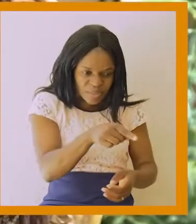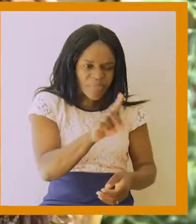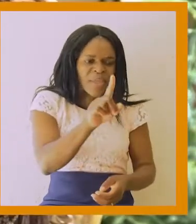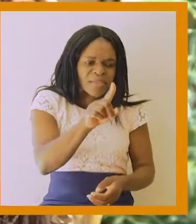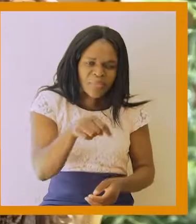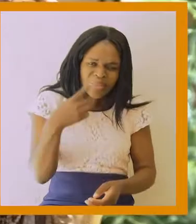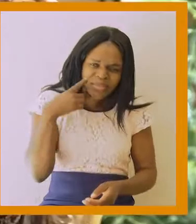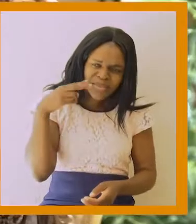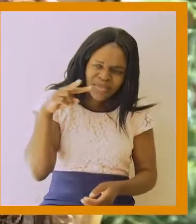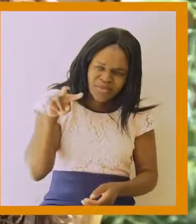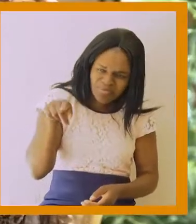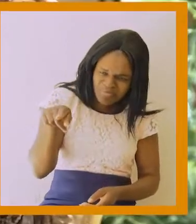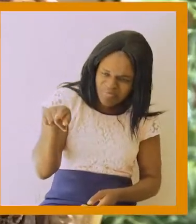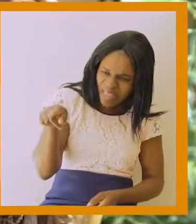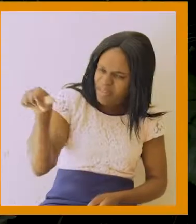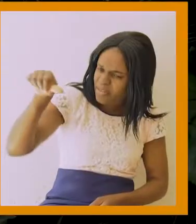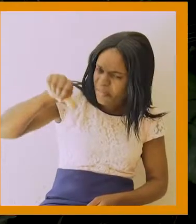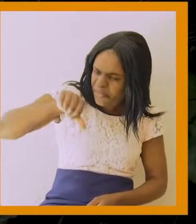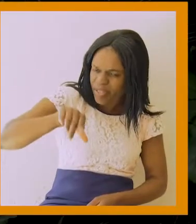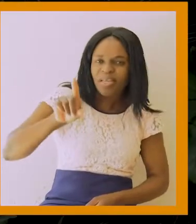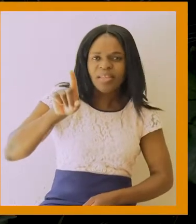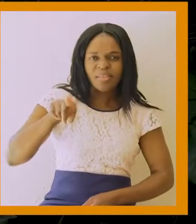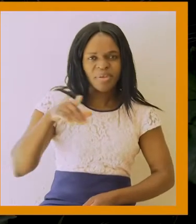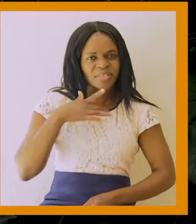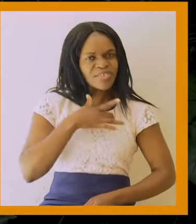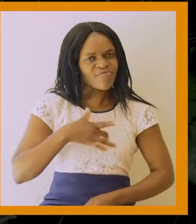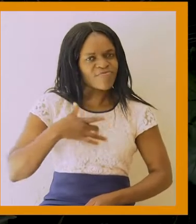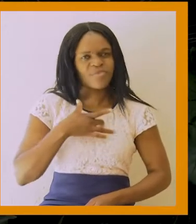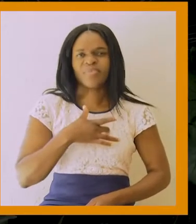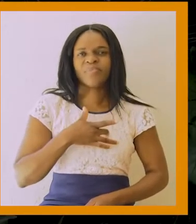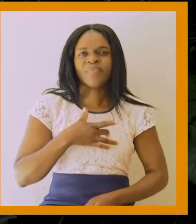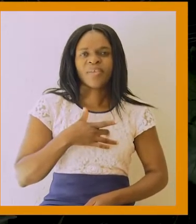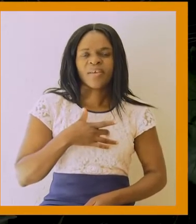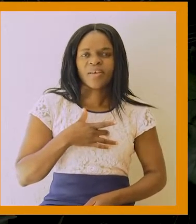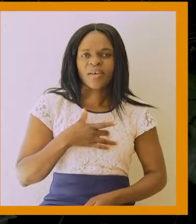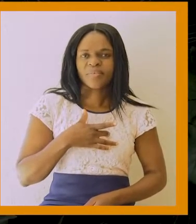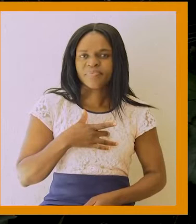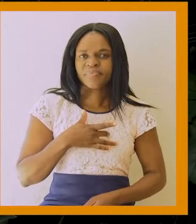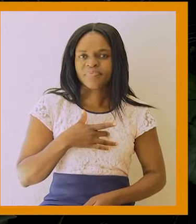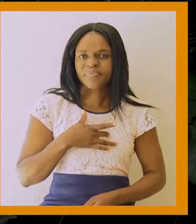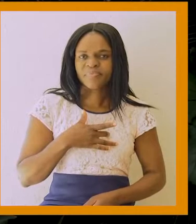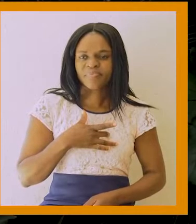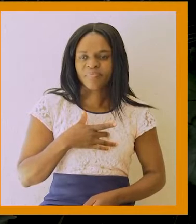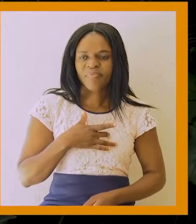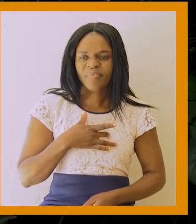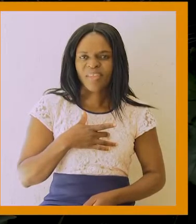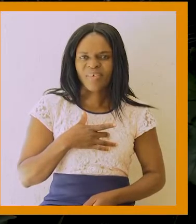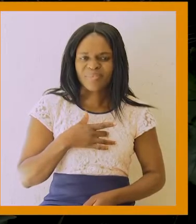the ills in that society, and they should feel the effects of that